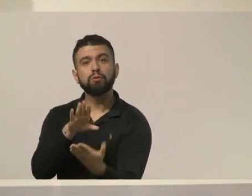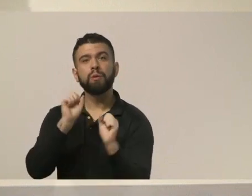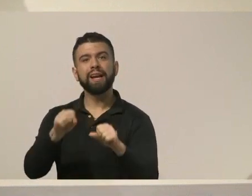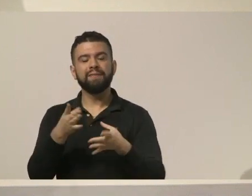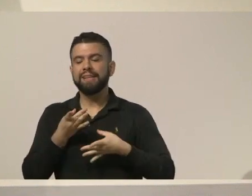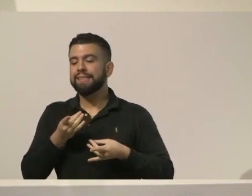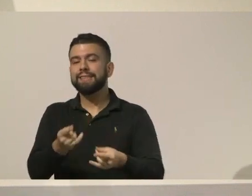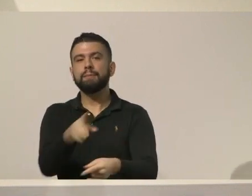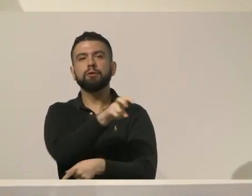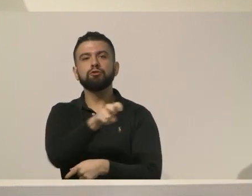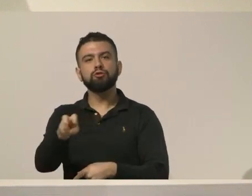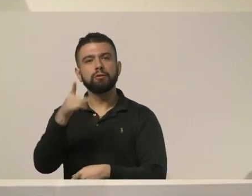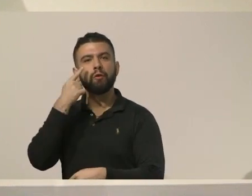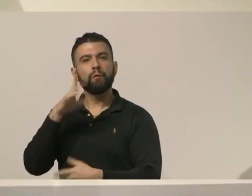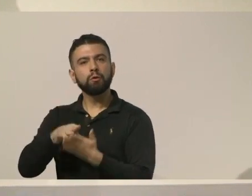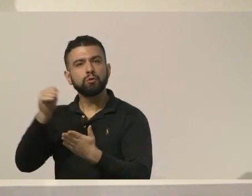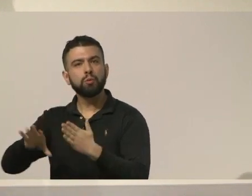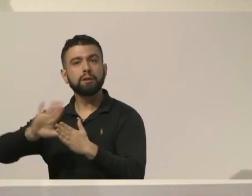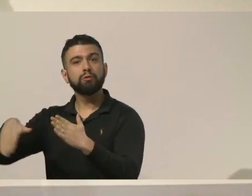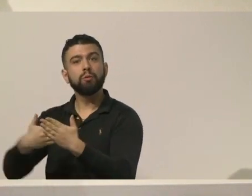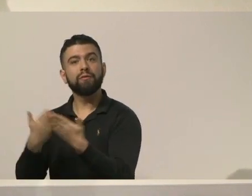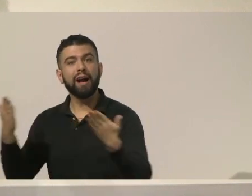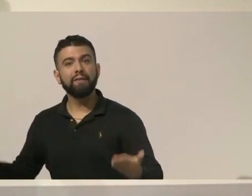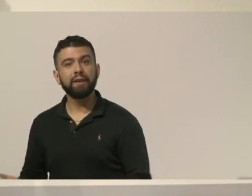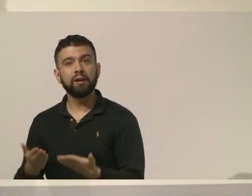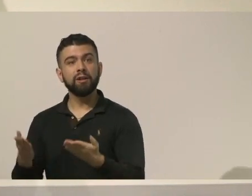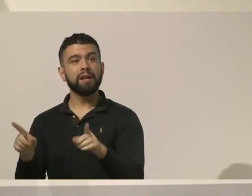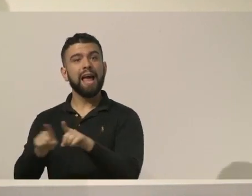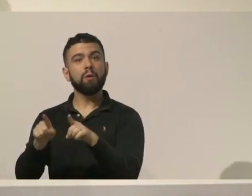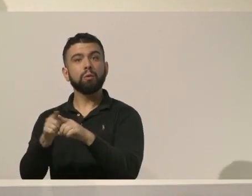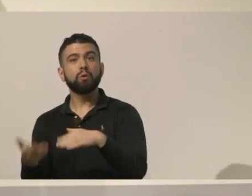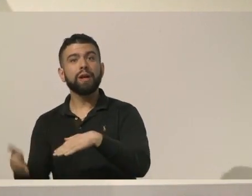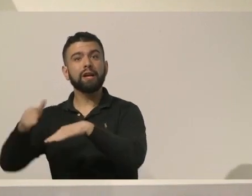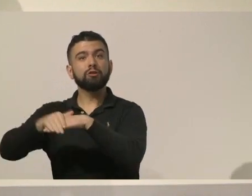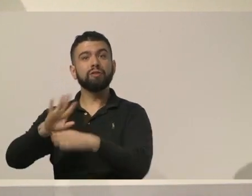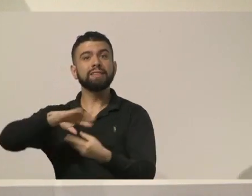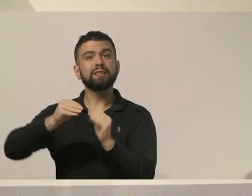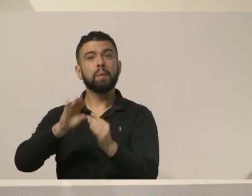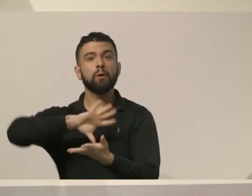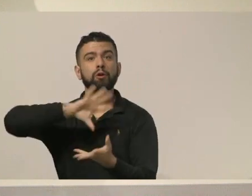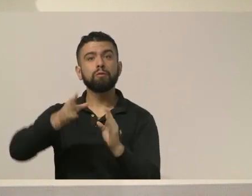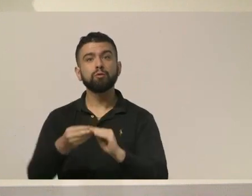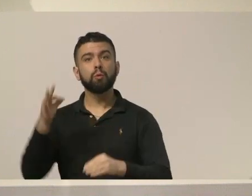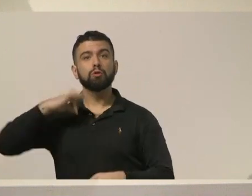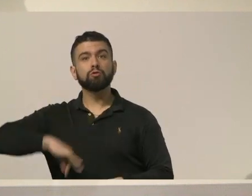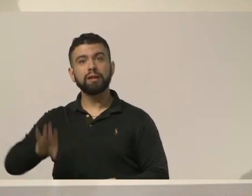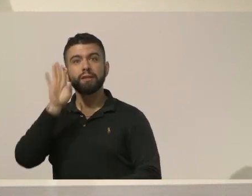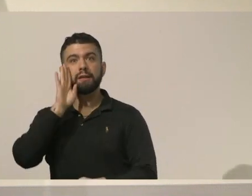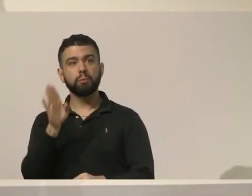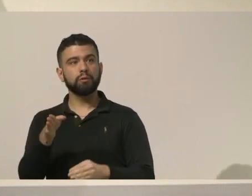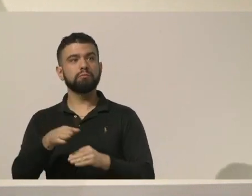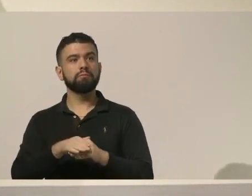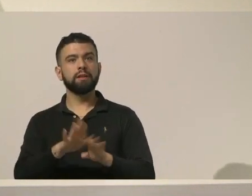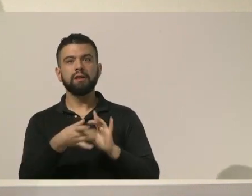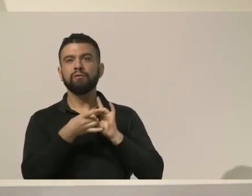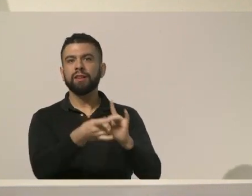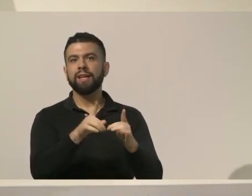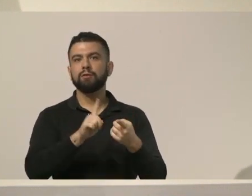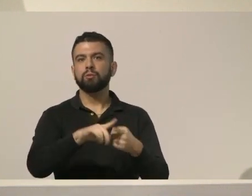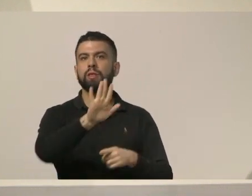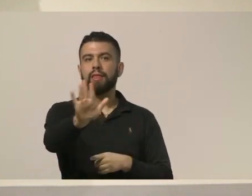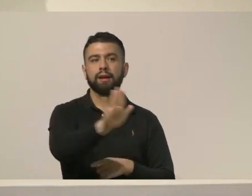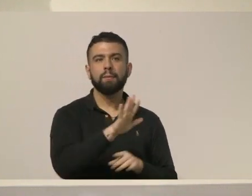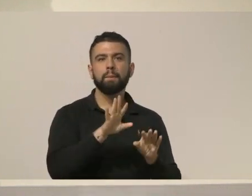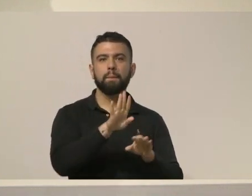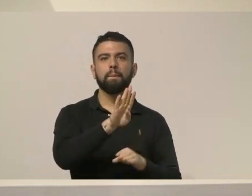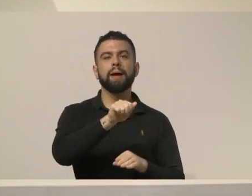transfer for students and increase the number of credits they complete here that will count toward their bachelor's degree. Advisors are